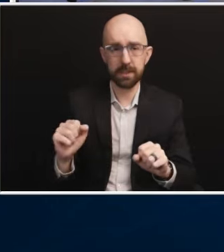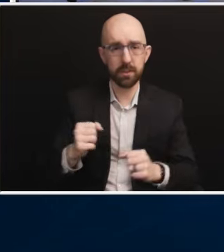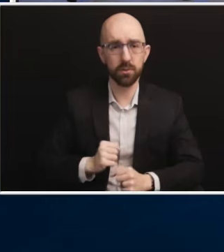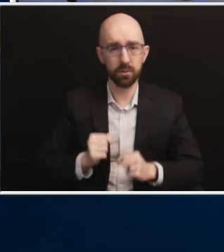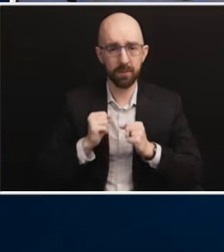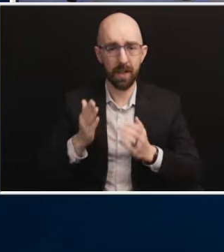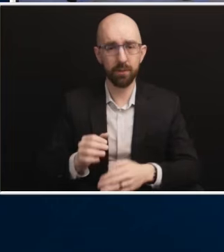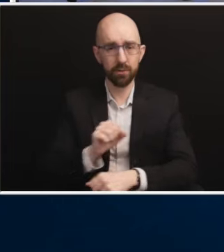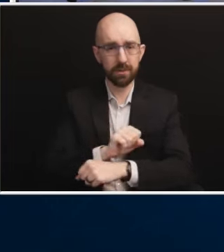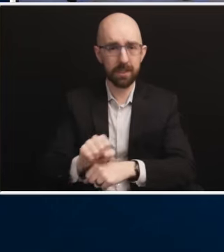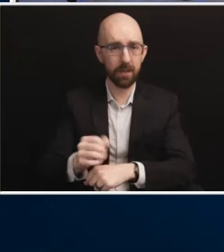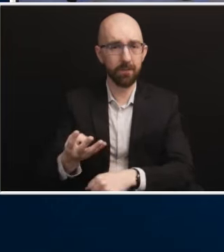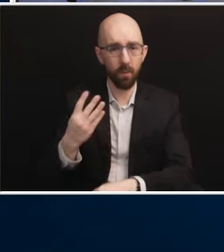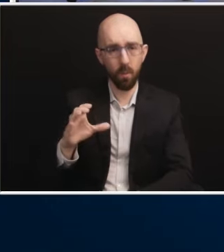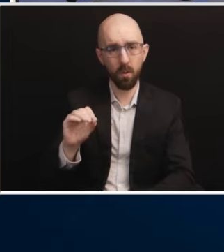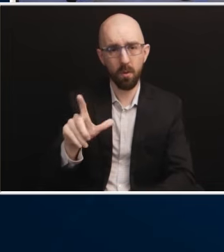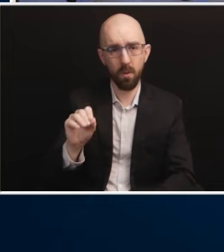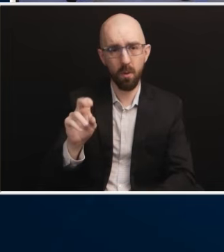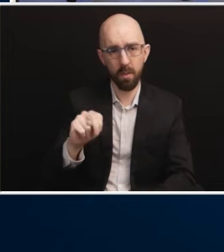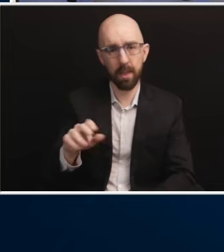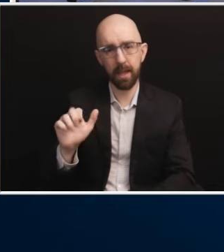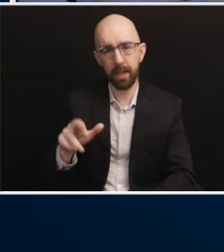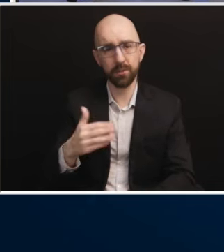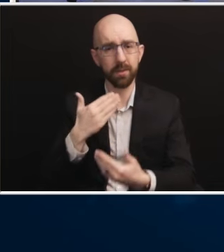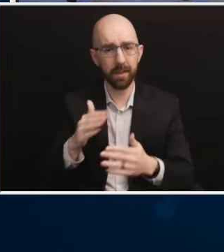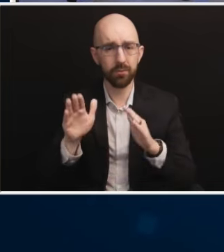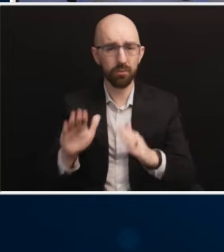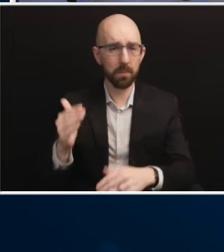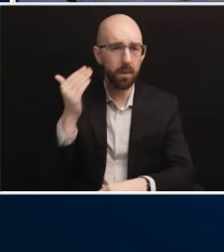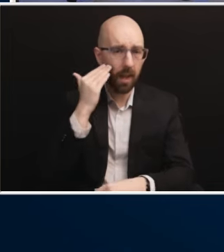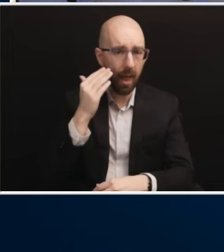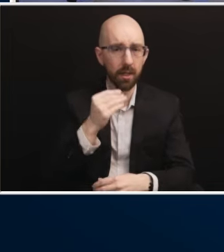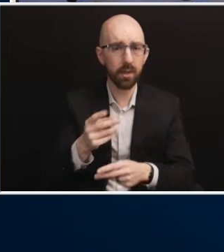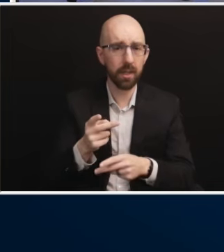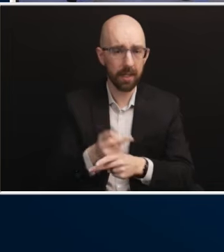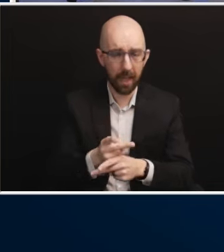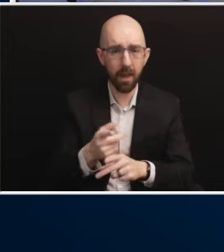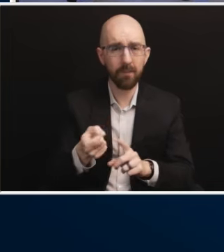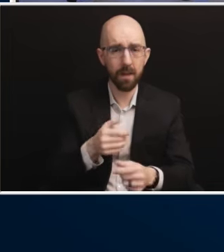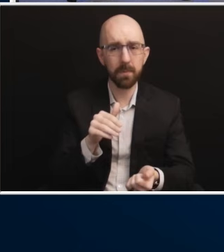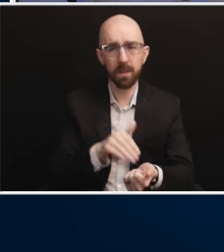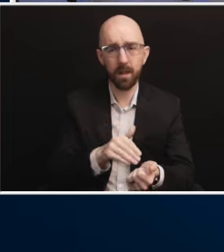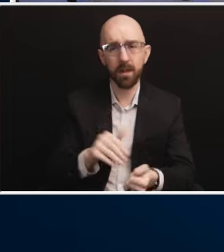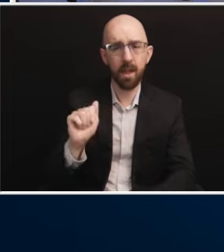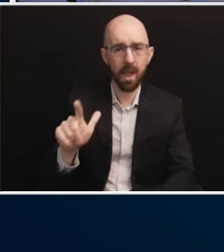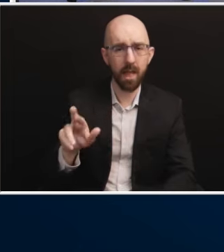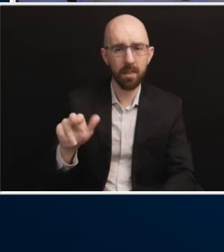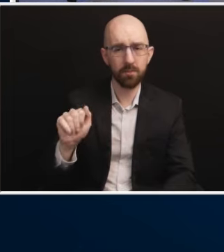colon cancer, thanks to the incredible knowledge and care from Dr. Al-Rajabi.